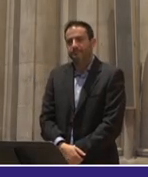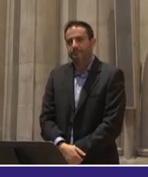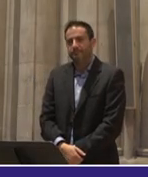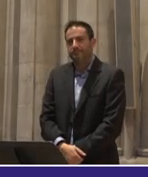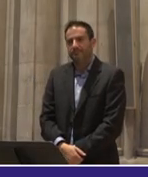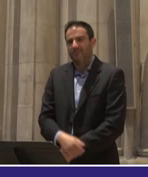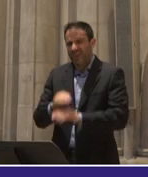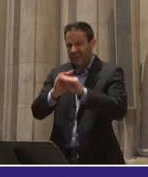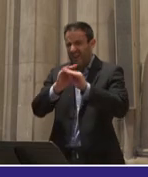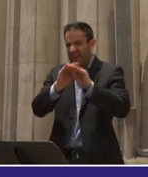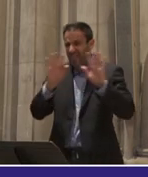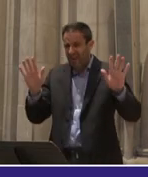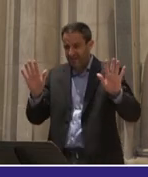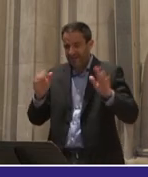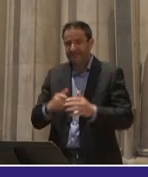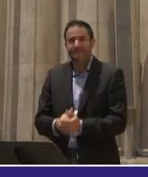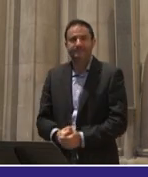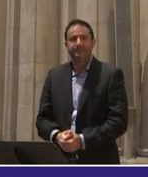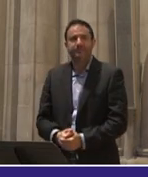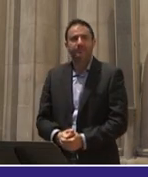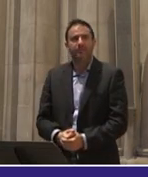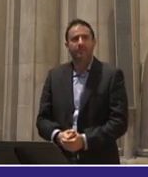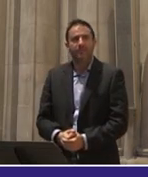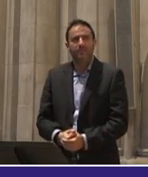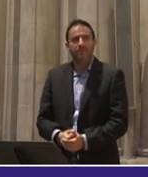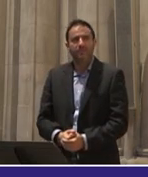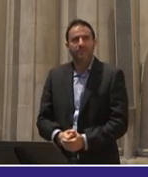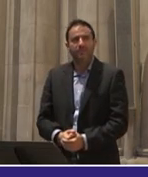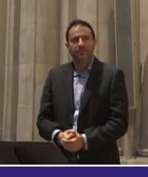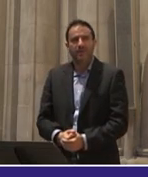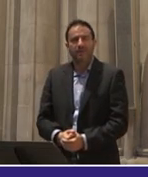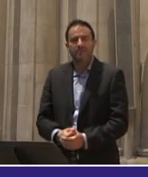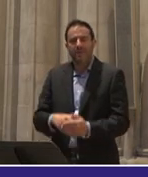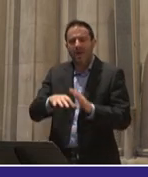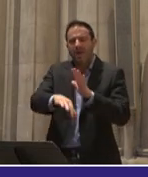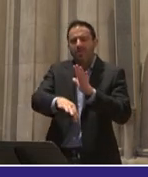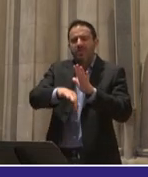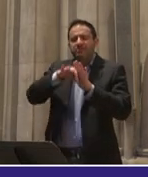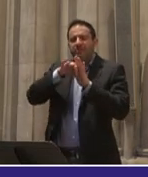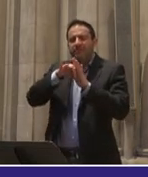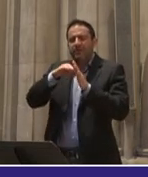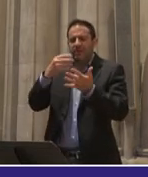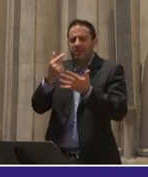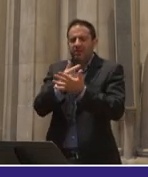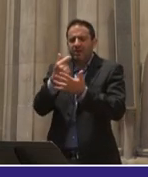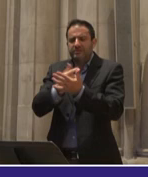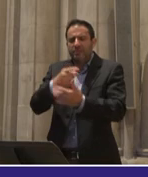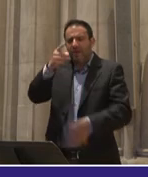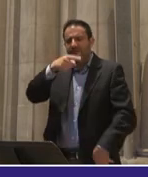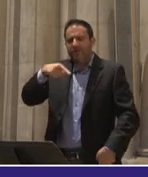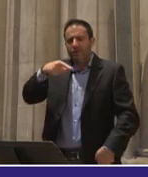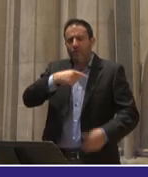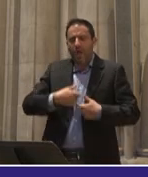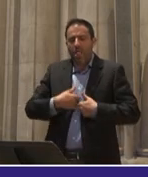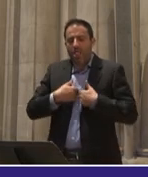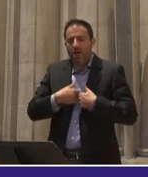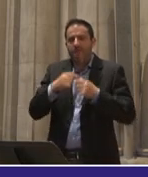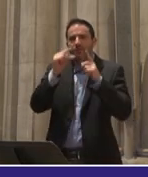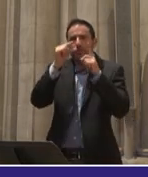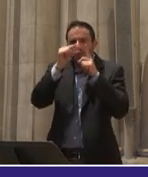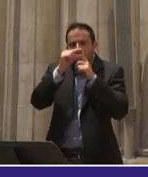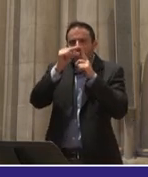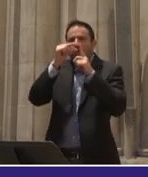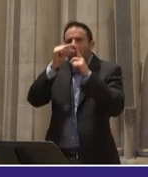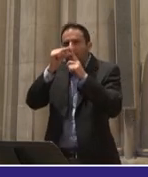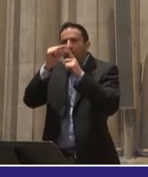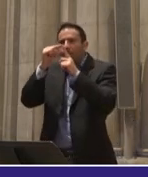Let me clarify what I mean by discovering the gospel of your life, word by word, starting